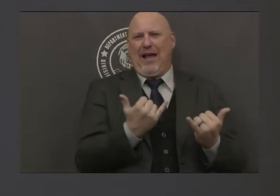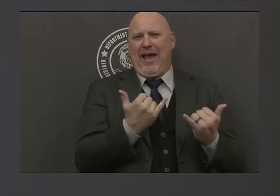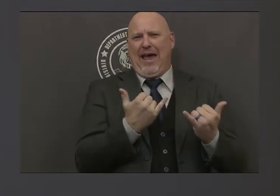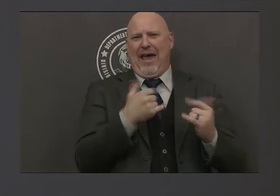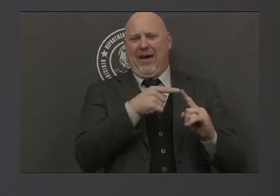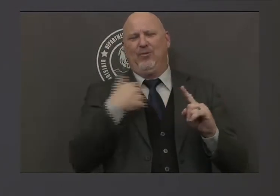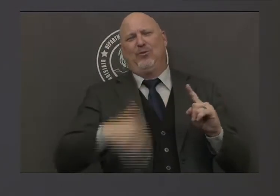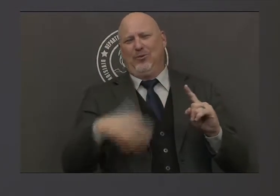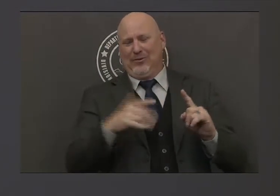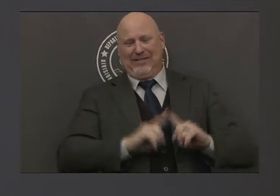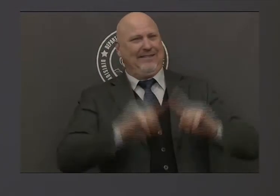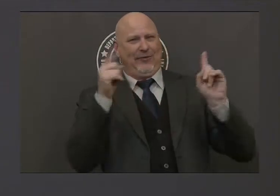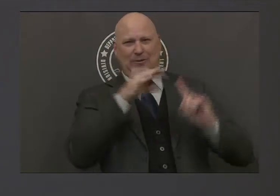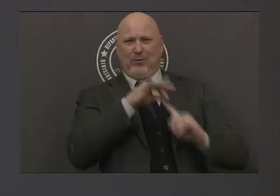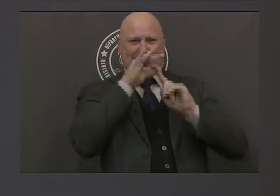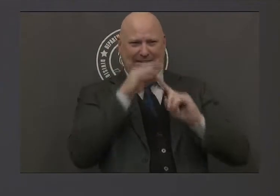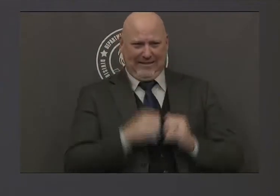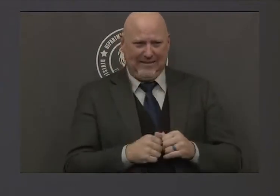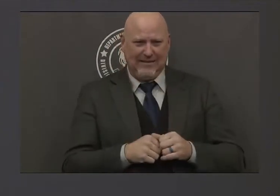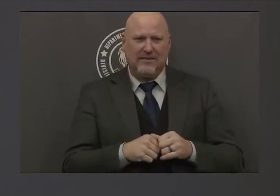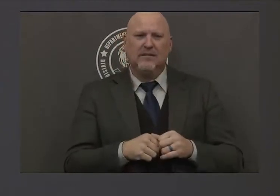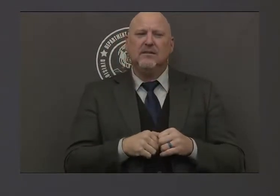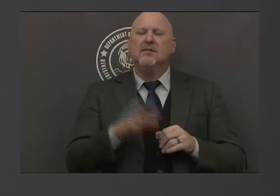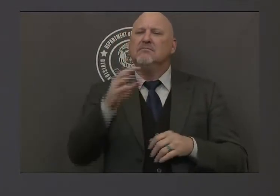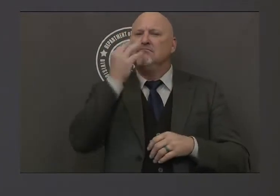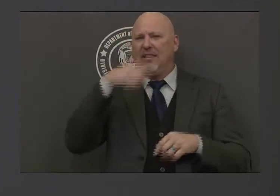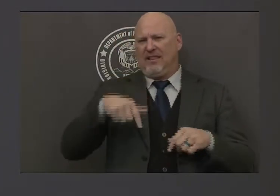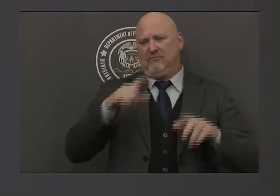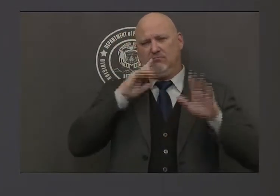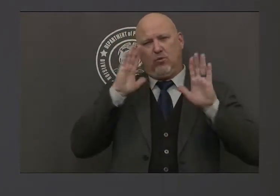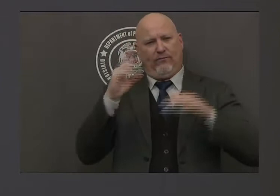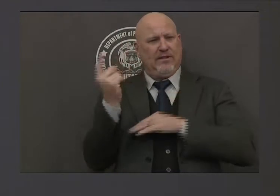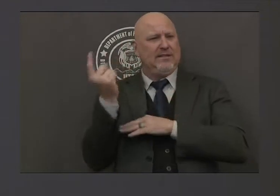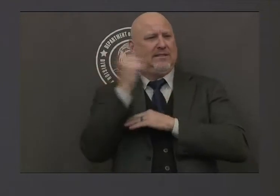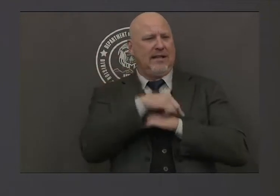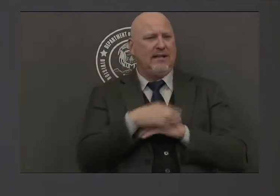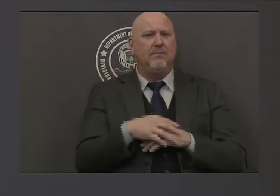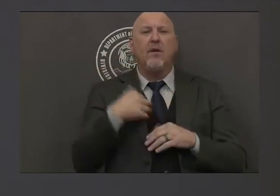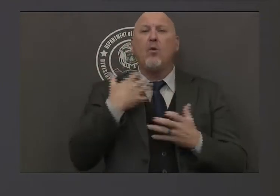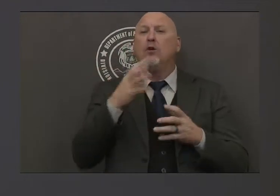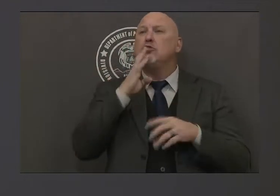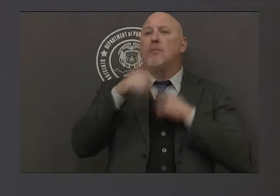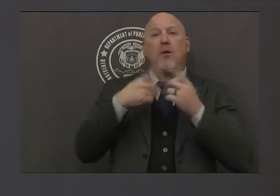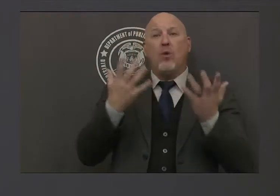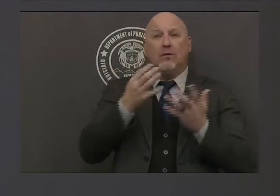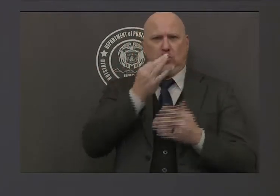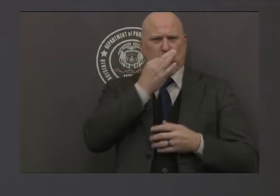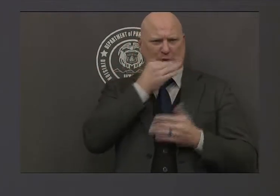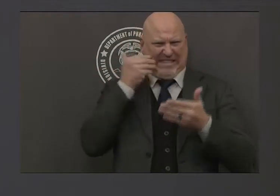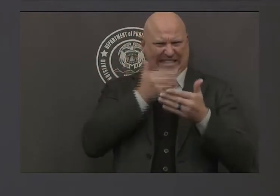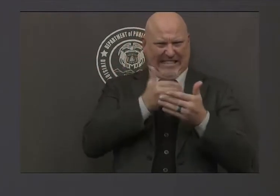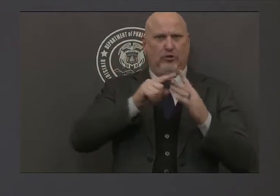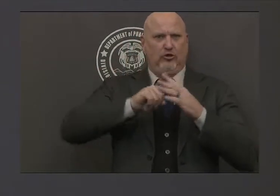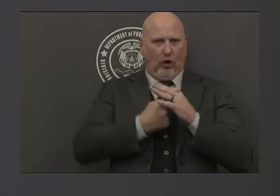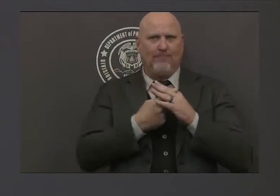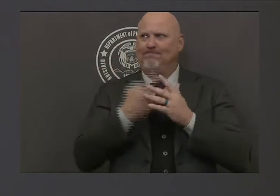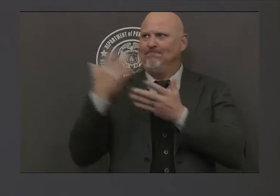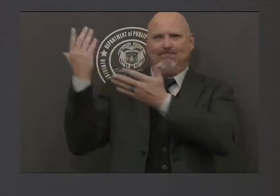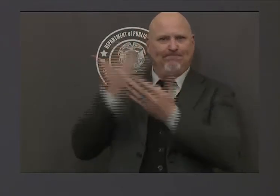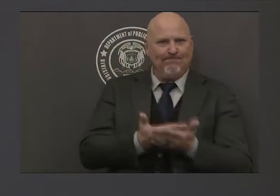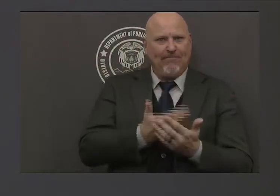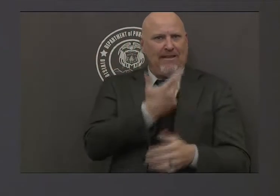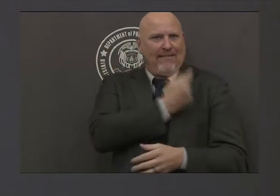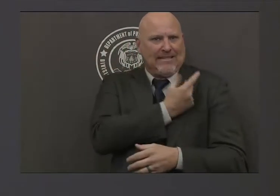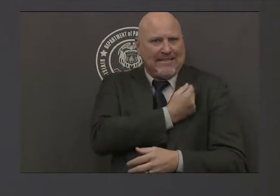incredible day as we are talking about vaccines and knowing that that very likely in less than a week those vaccines will be